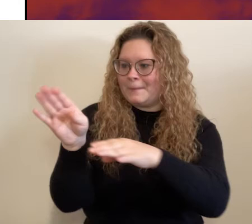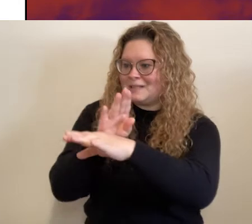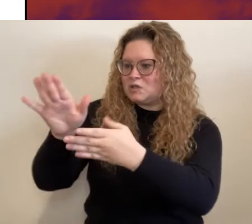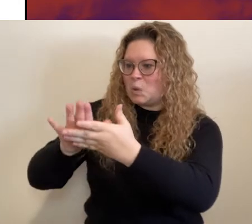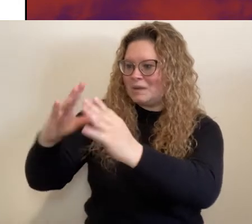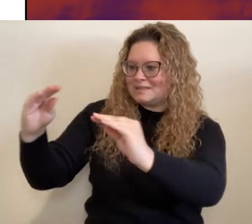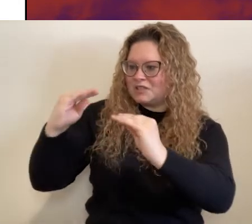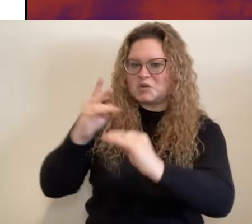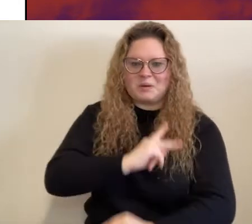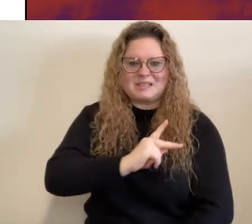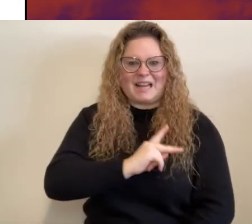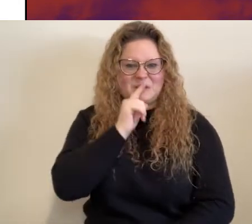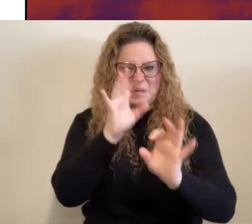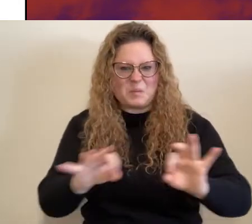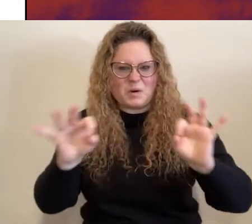Get it together.